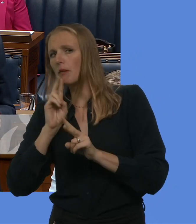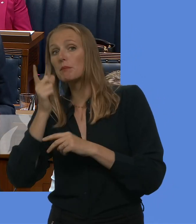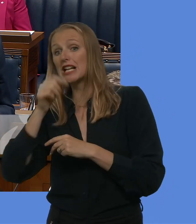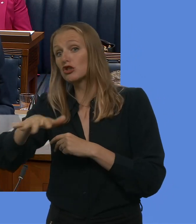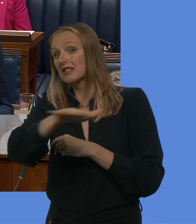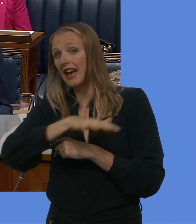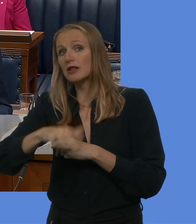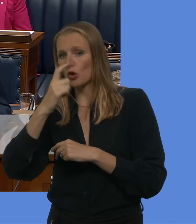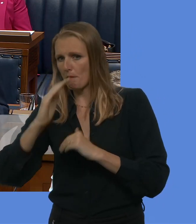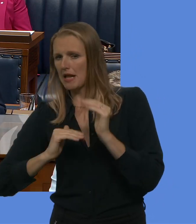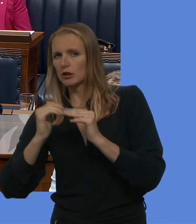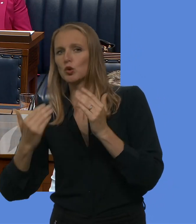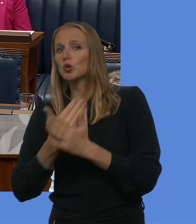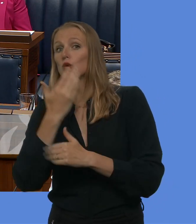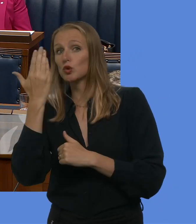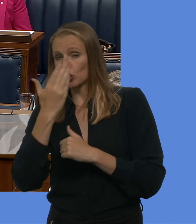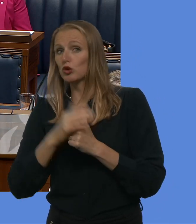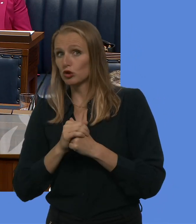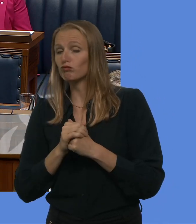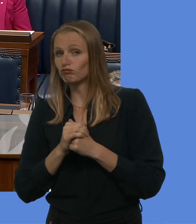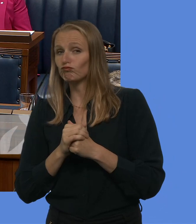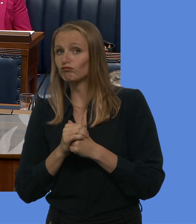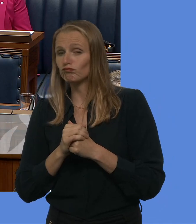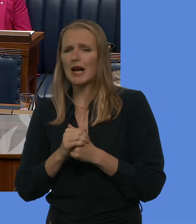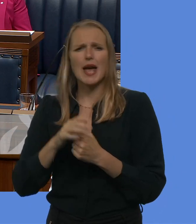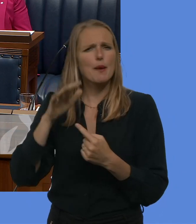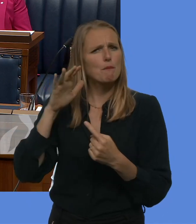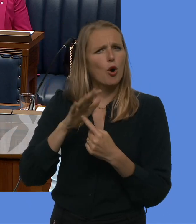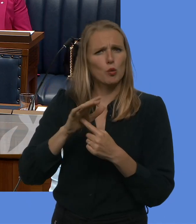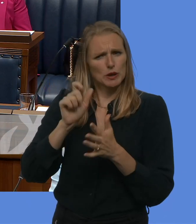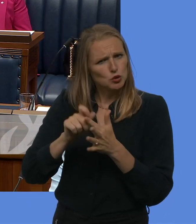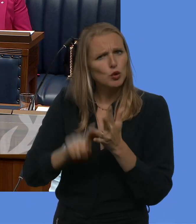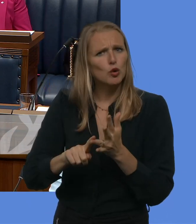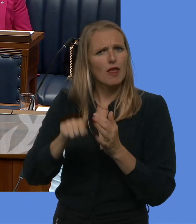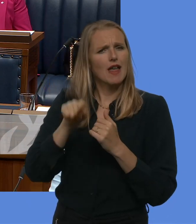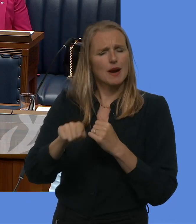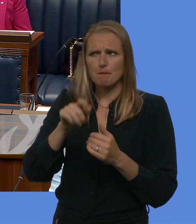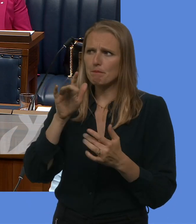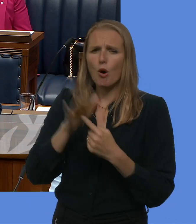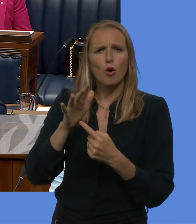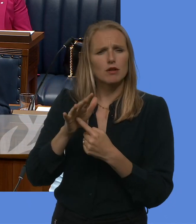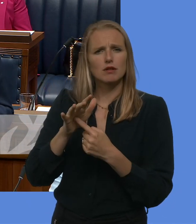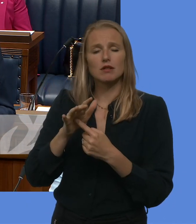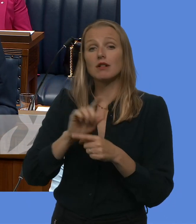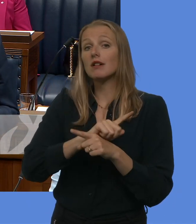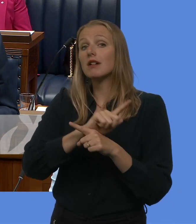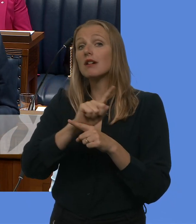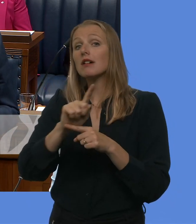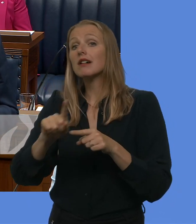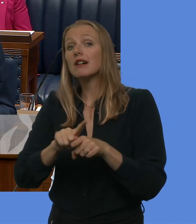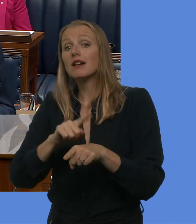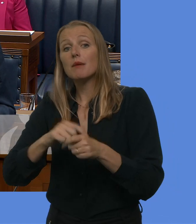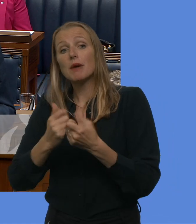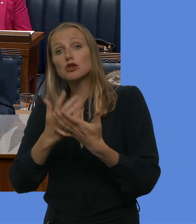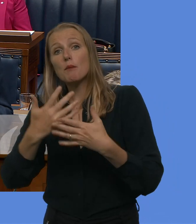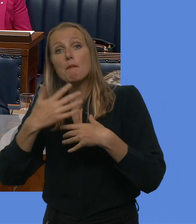these new schools could be established. That is important that we do that, but we also need to make sure that where mainstream